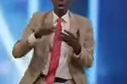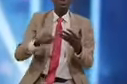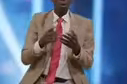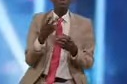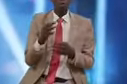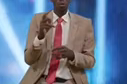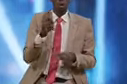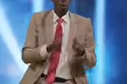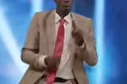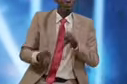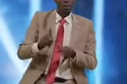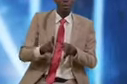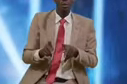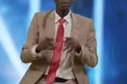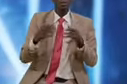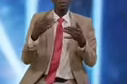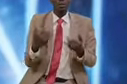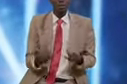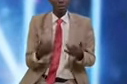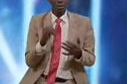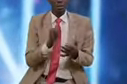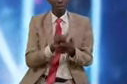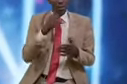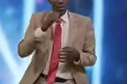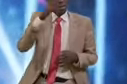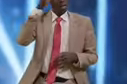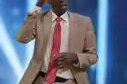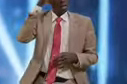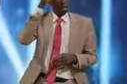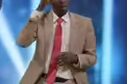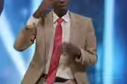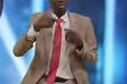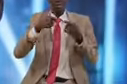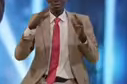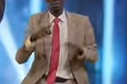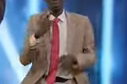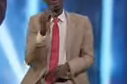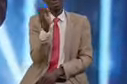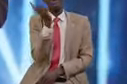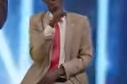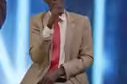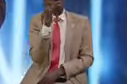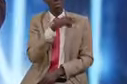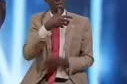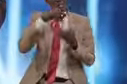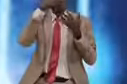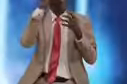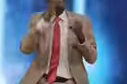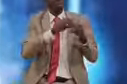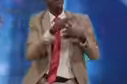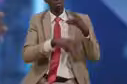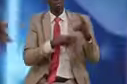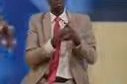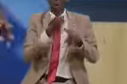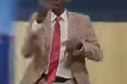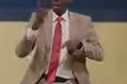the enemy, the devil, the fake lion of the world cannot touch